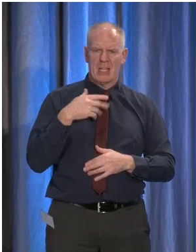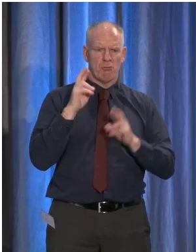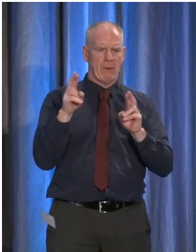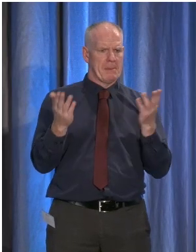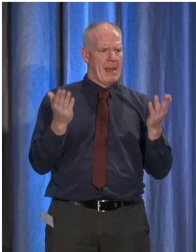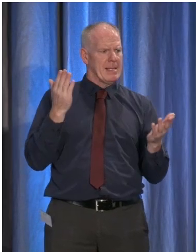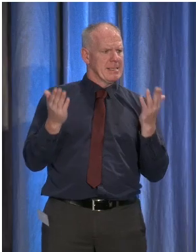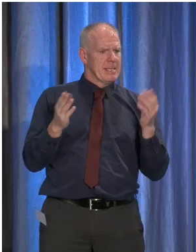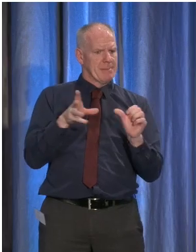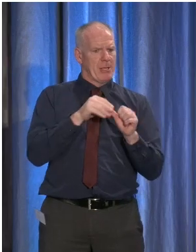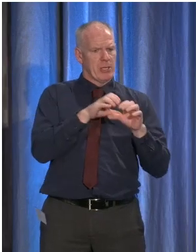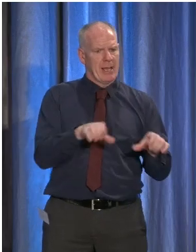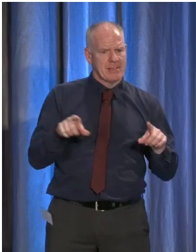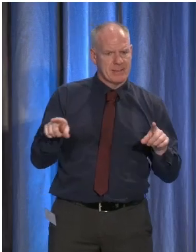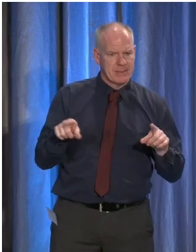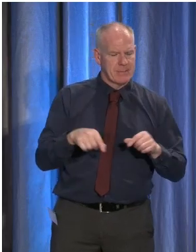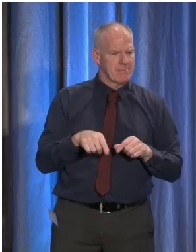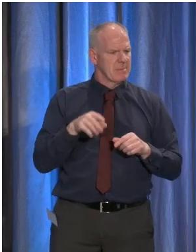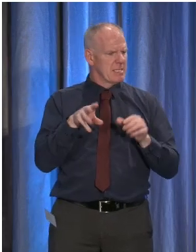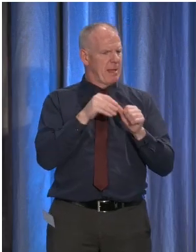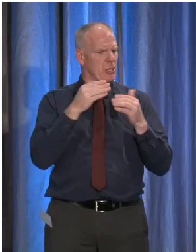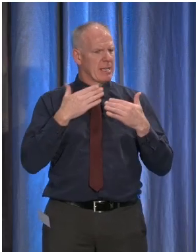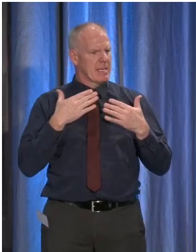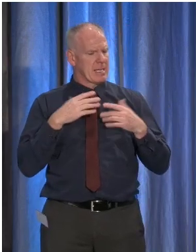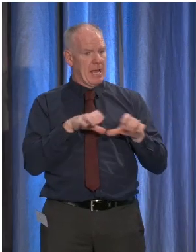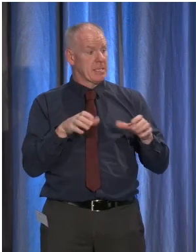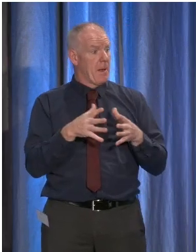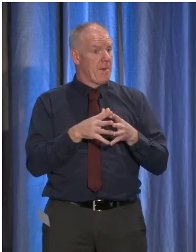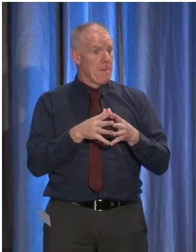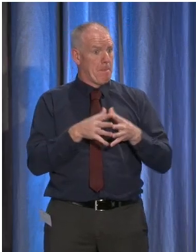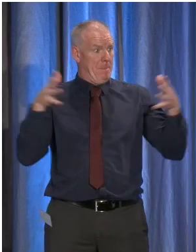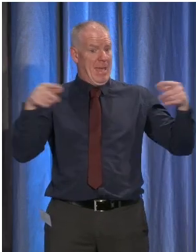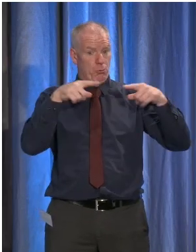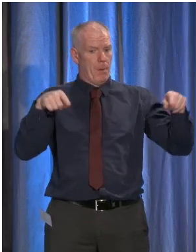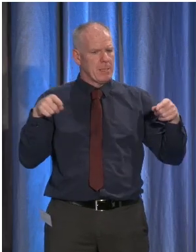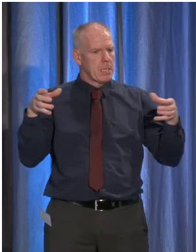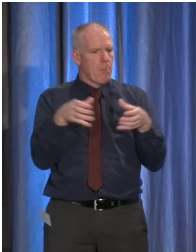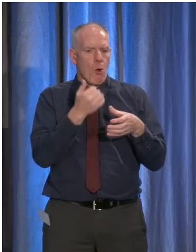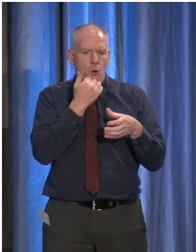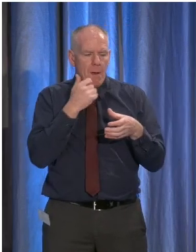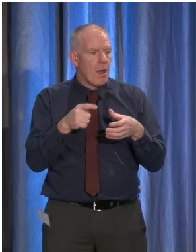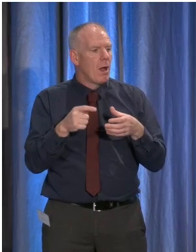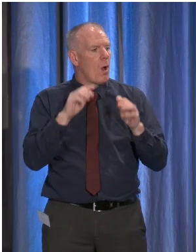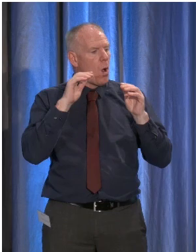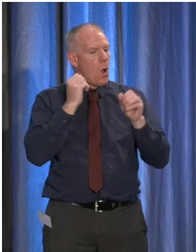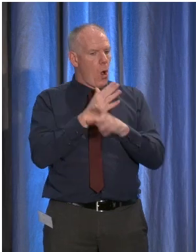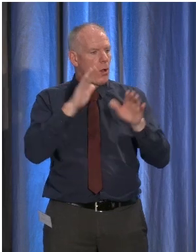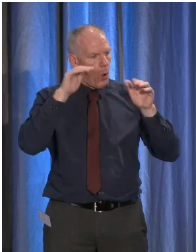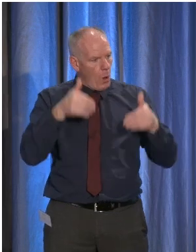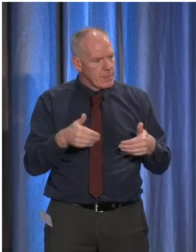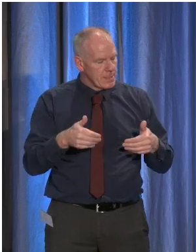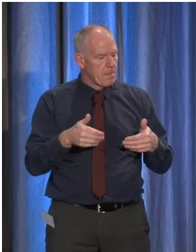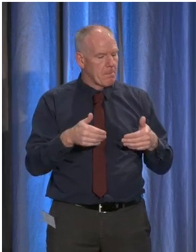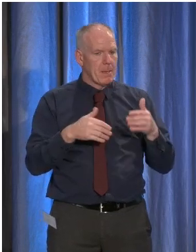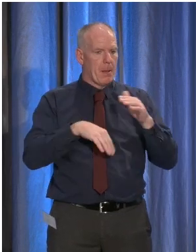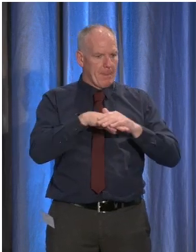right balance. So she says, they're physically in a big room and it's a small class. All the autism classes have 6